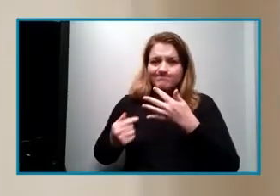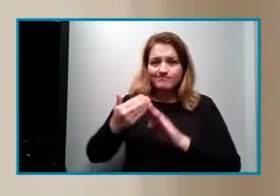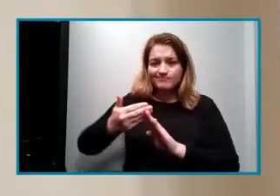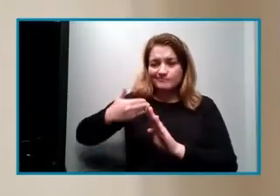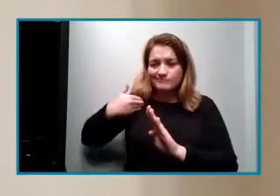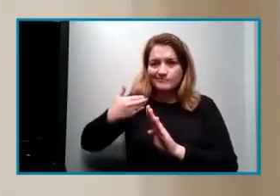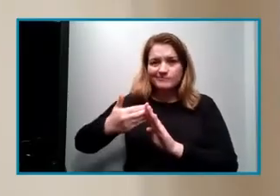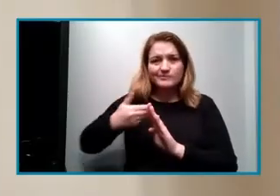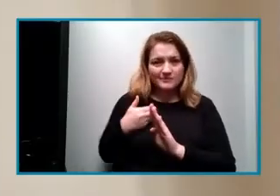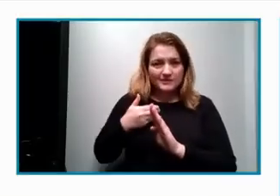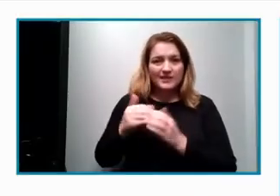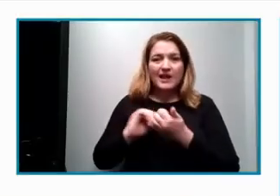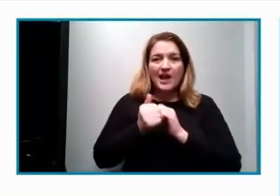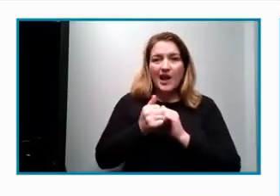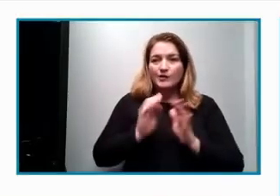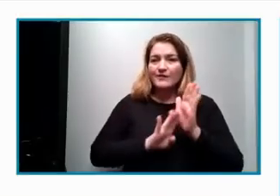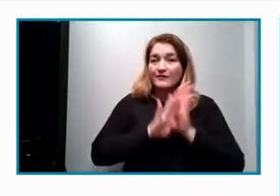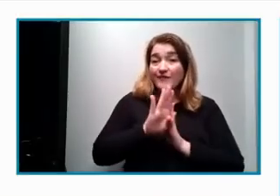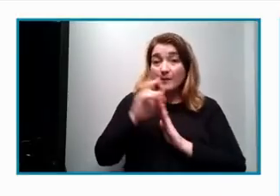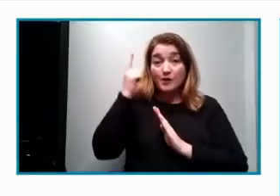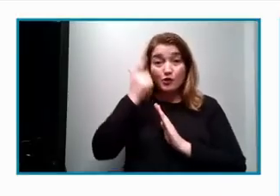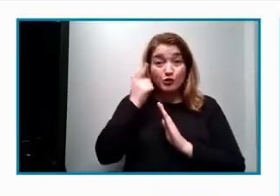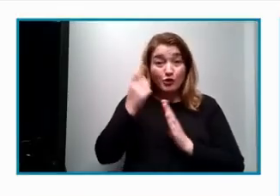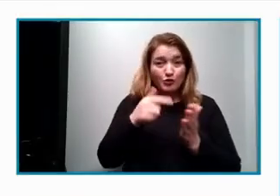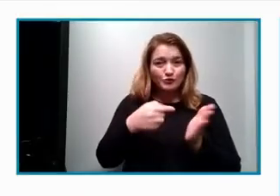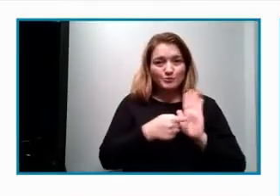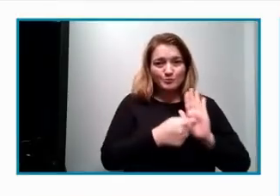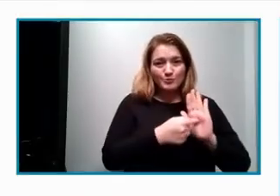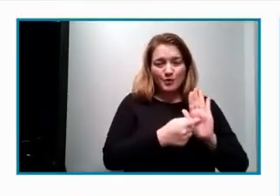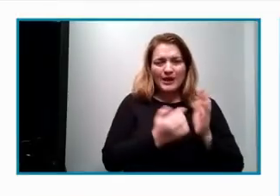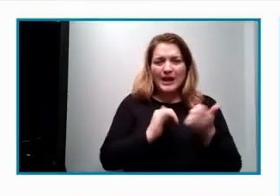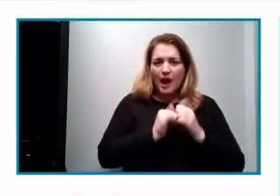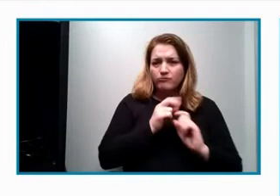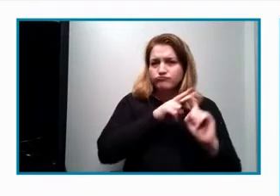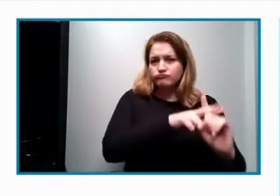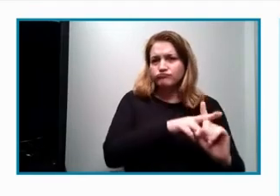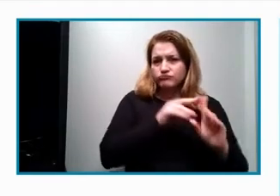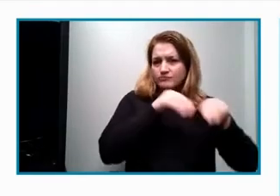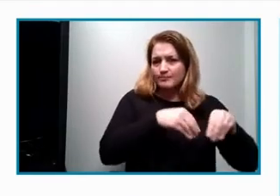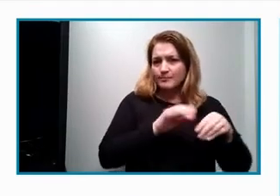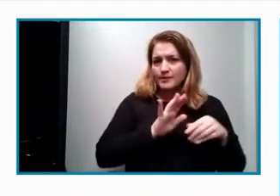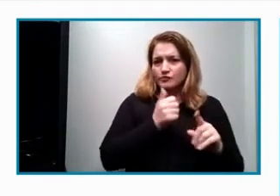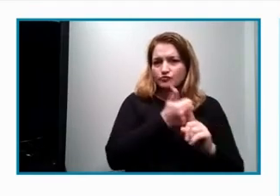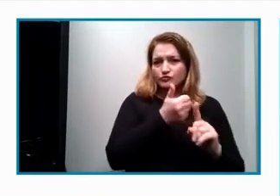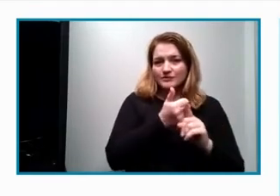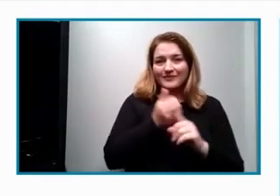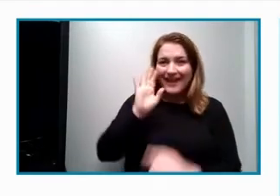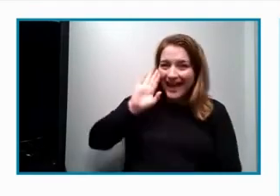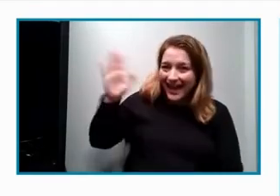But first, it is my pleasure to share the screen with Dr. Kelly Feltault. Hi, Kelly.